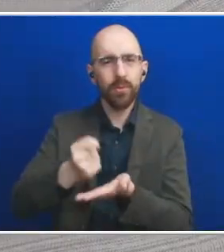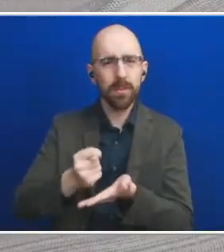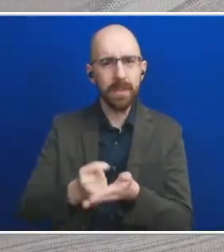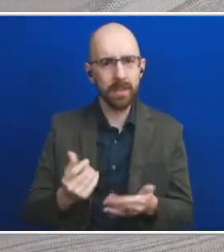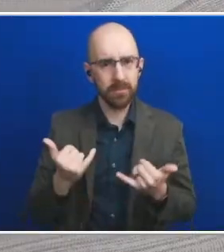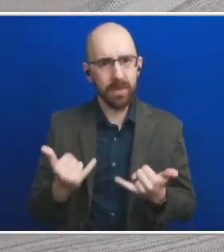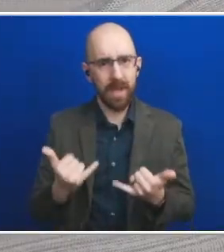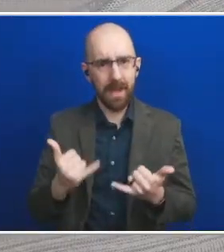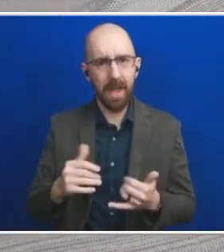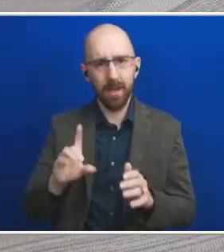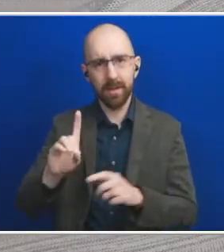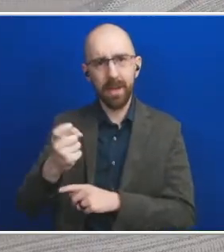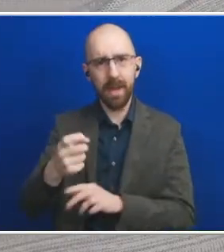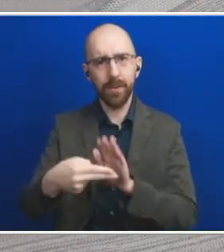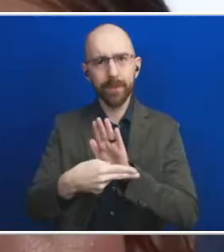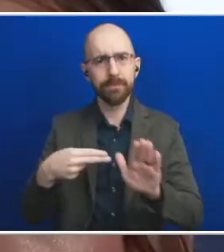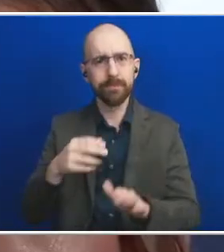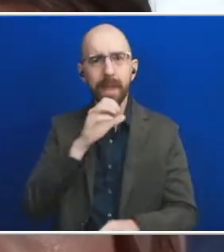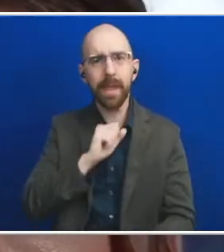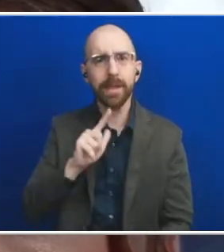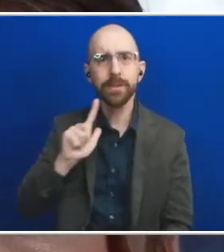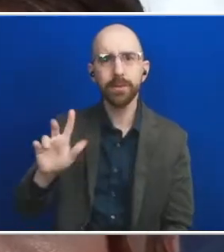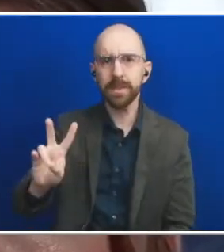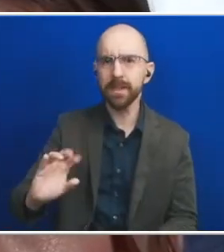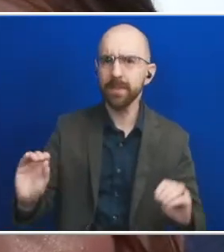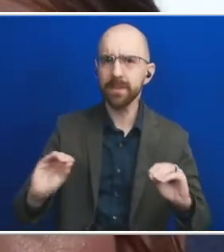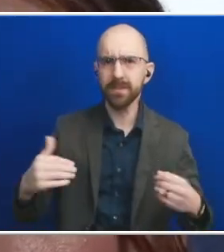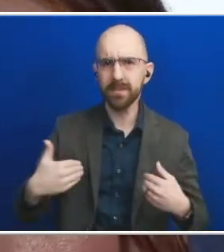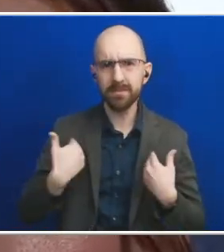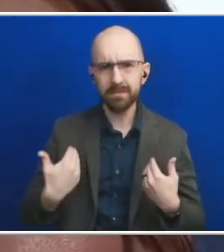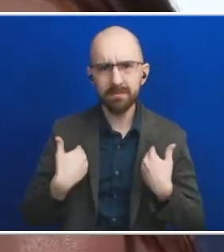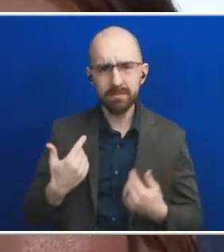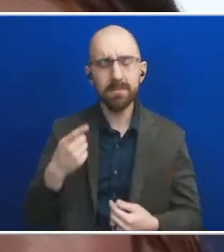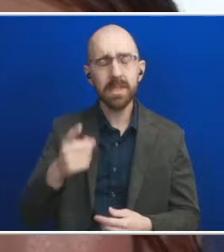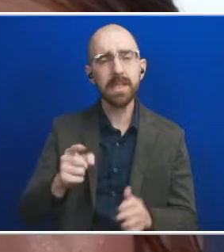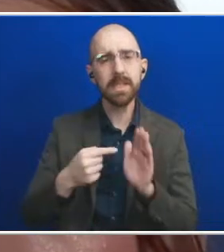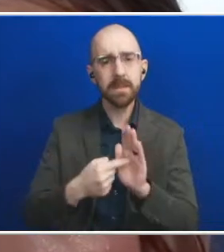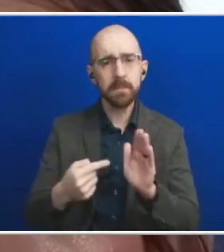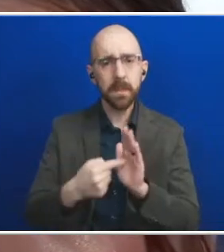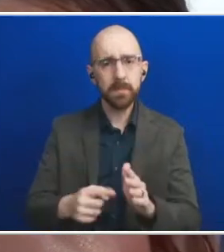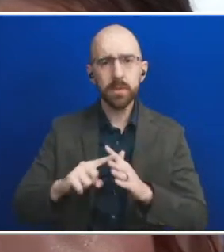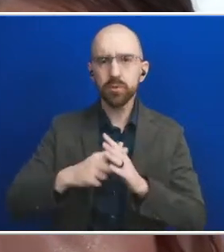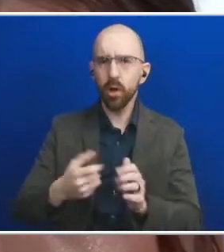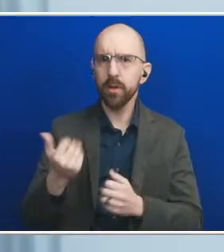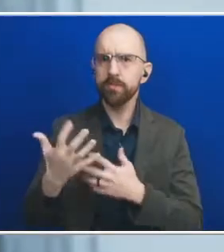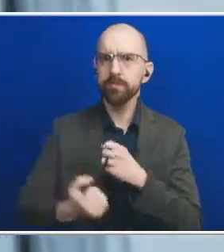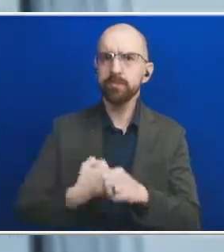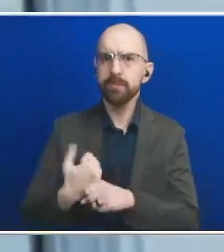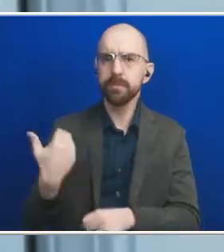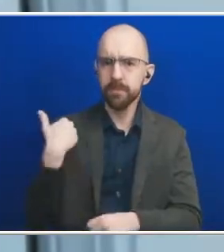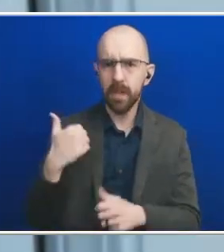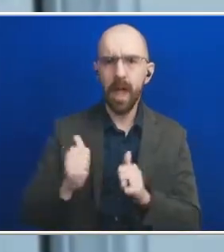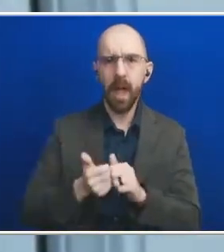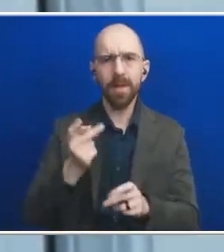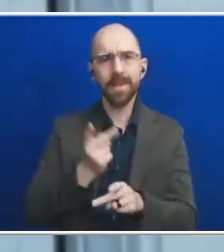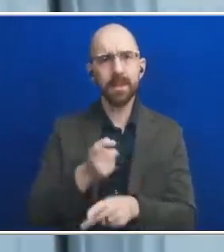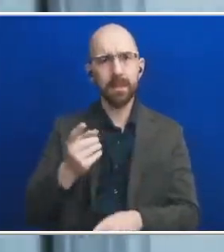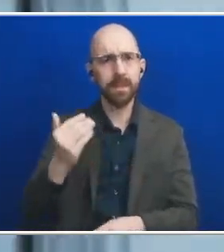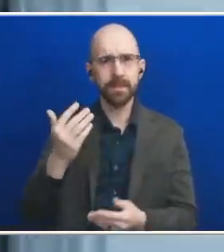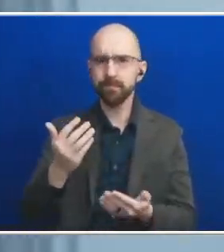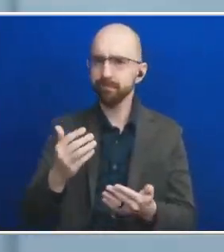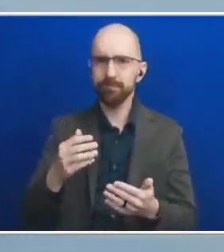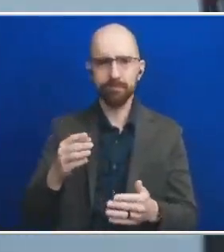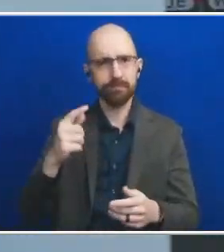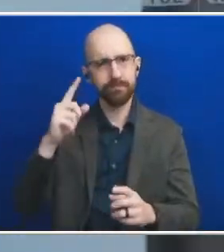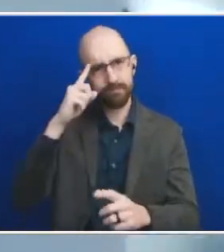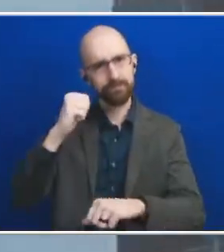diagnosed at just 27. We'll hear about the symptoms that started years ago and how he's keeping his head straight while facing